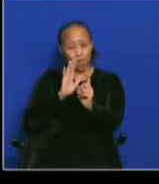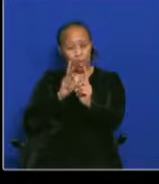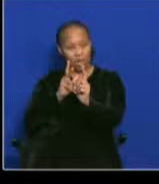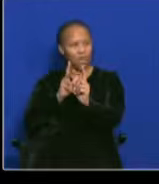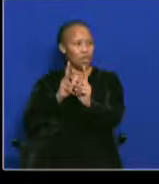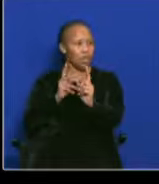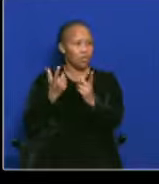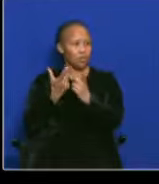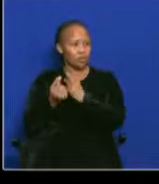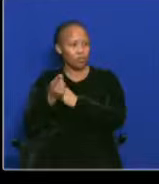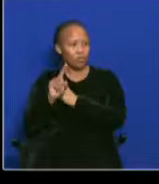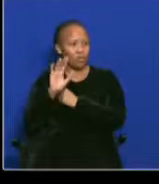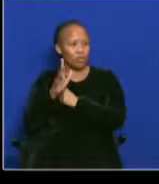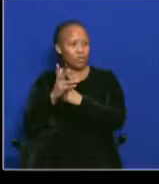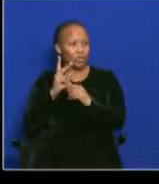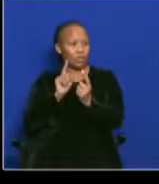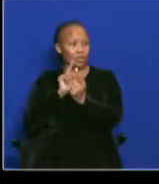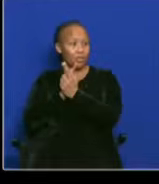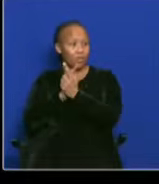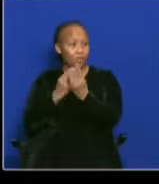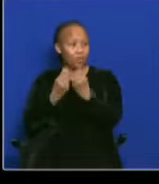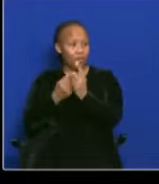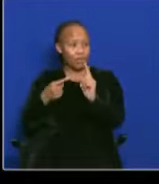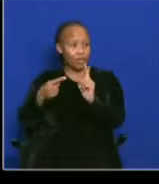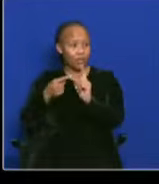Mr. Sayed says, "Okay, bro."